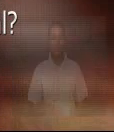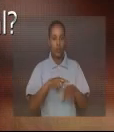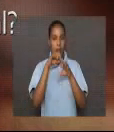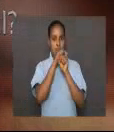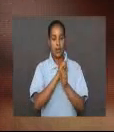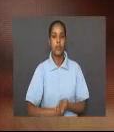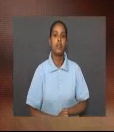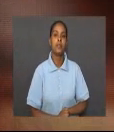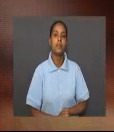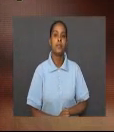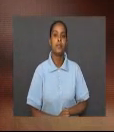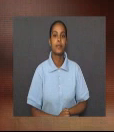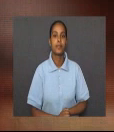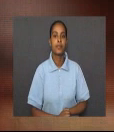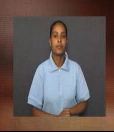Time's up!